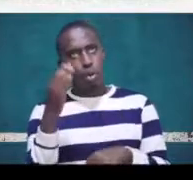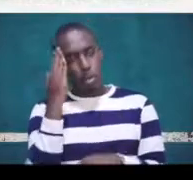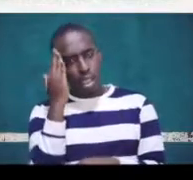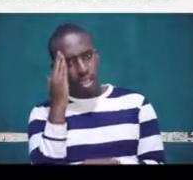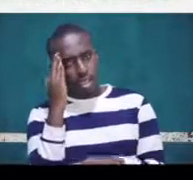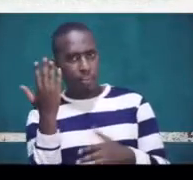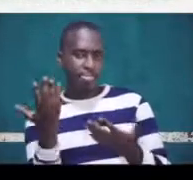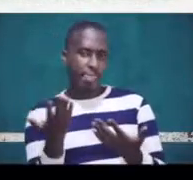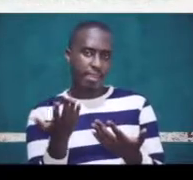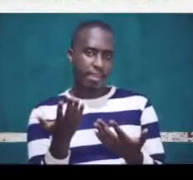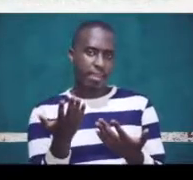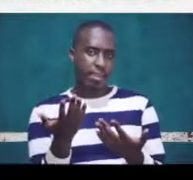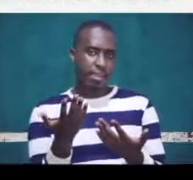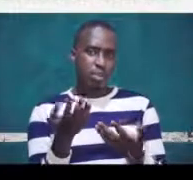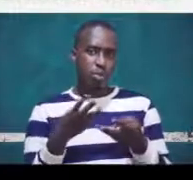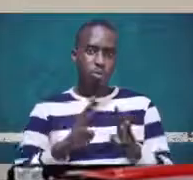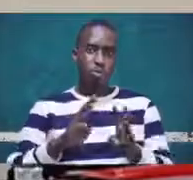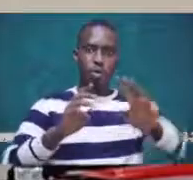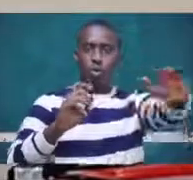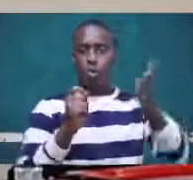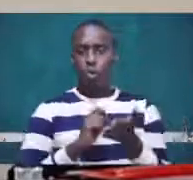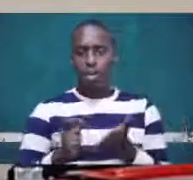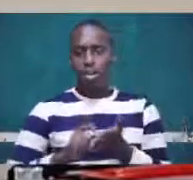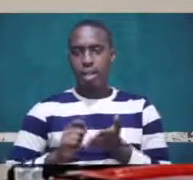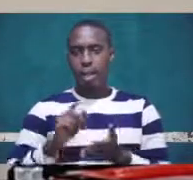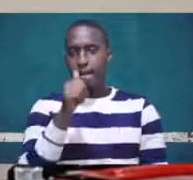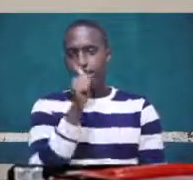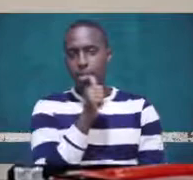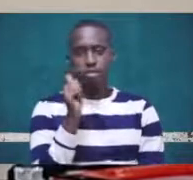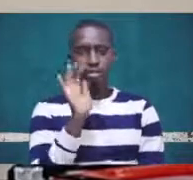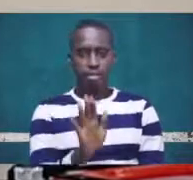or like the way you write your passwords?